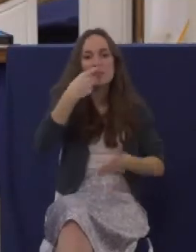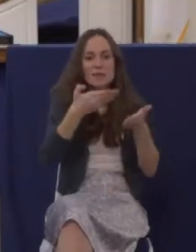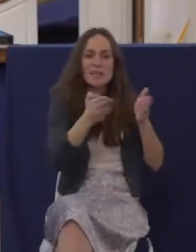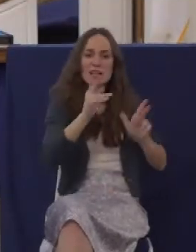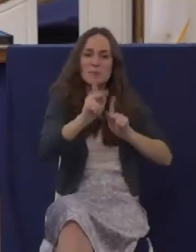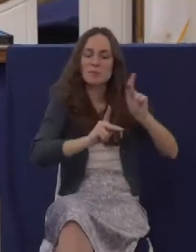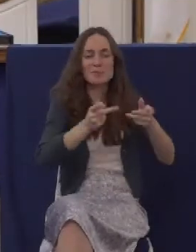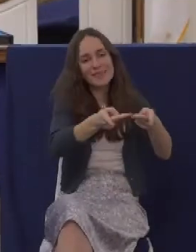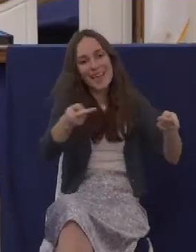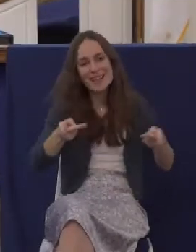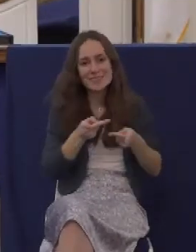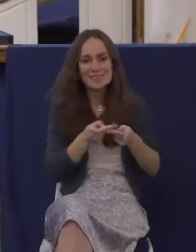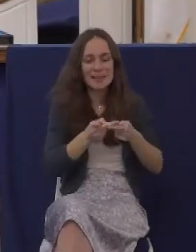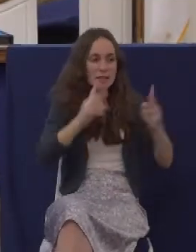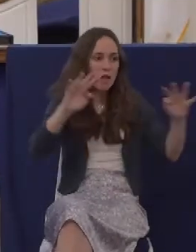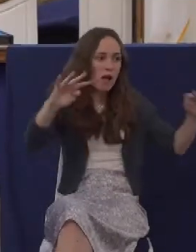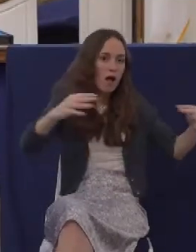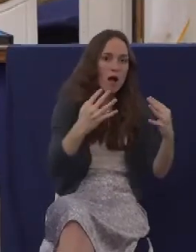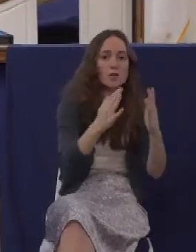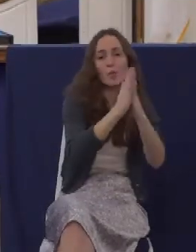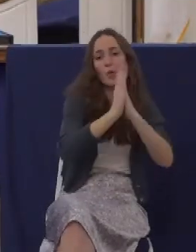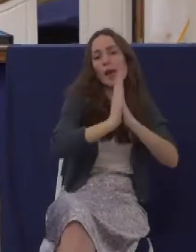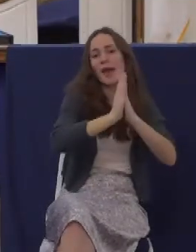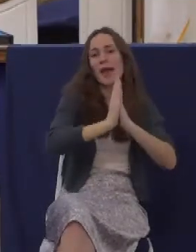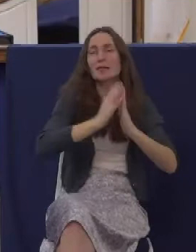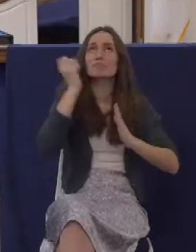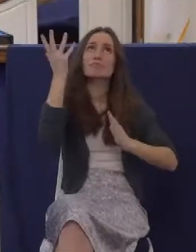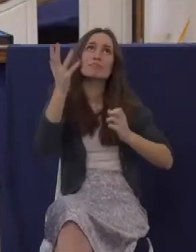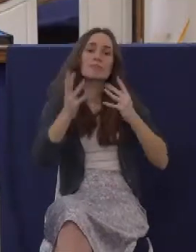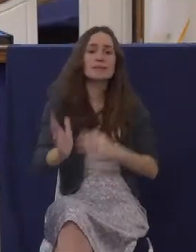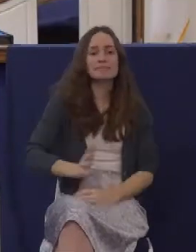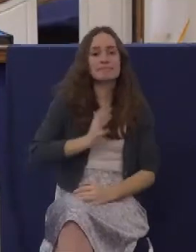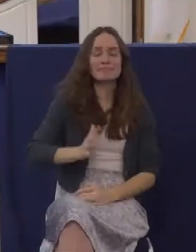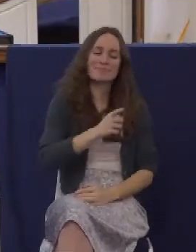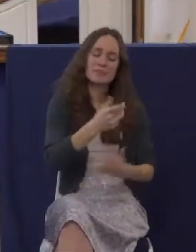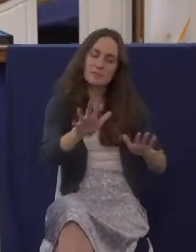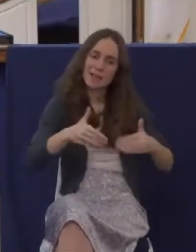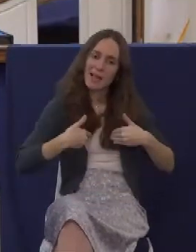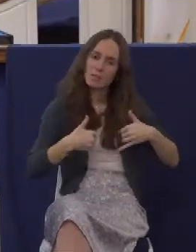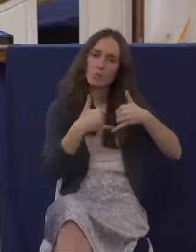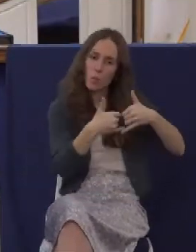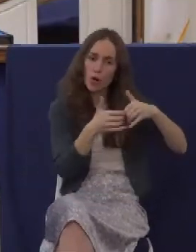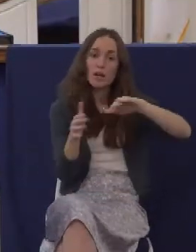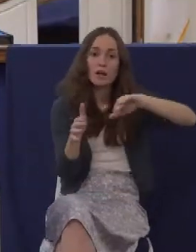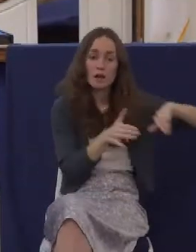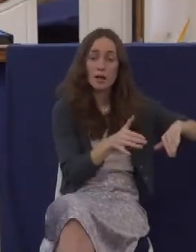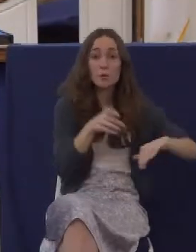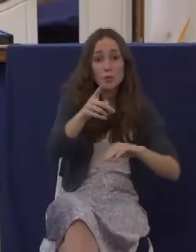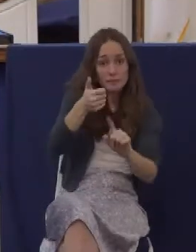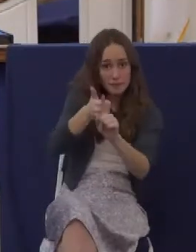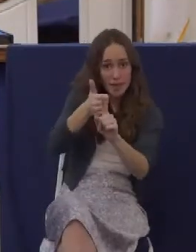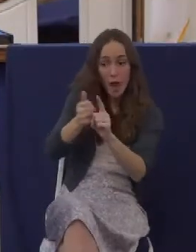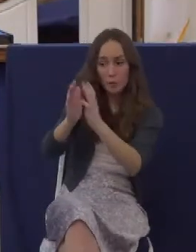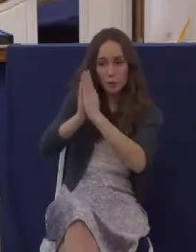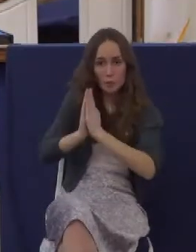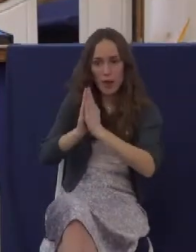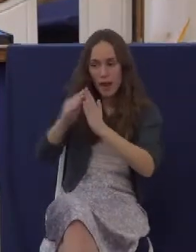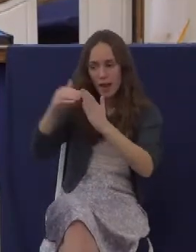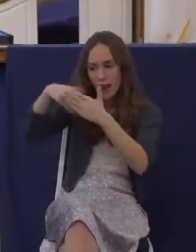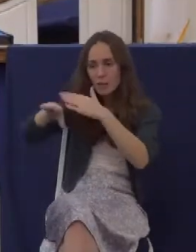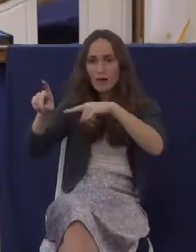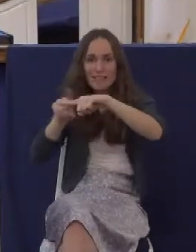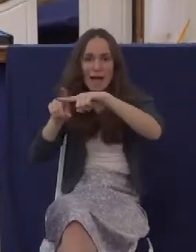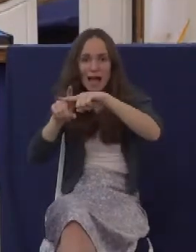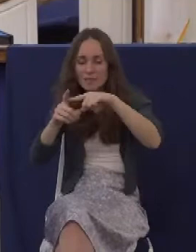men. Verily I say unto you, they have their reward. But thou, when thou prayest, enter into thy closet, and when thou hast shut thy